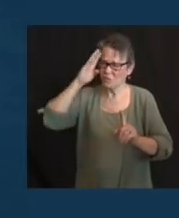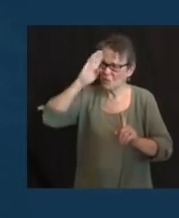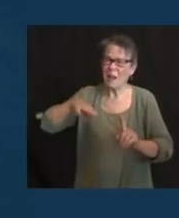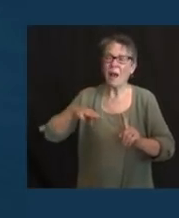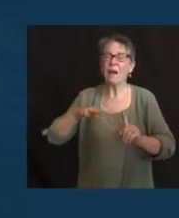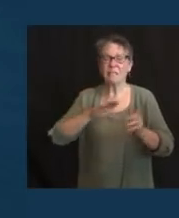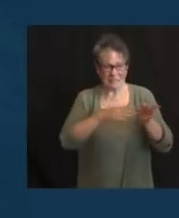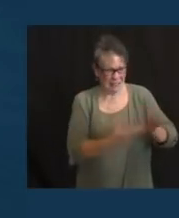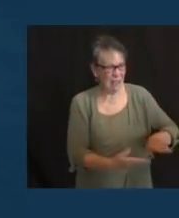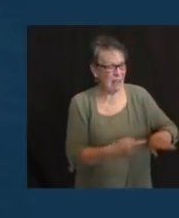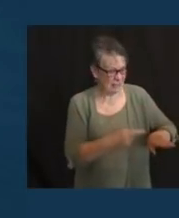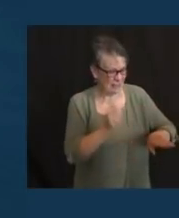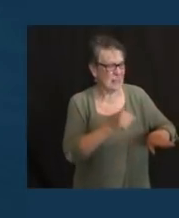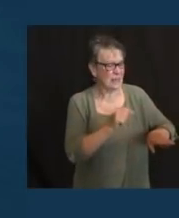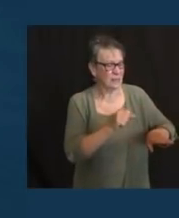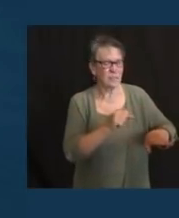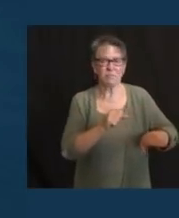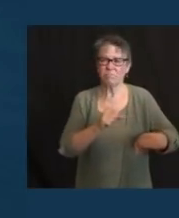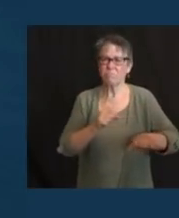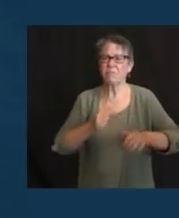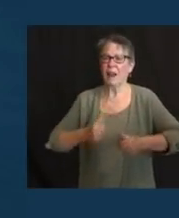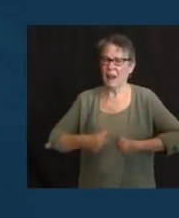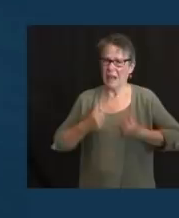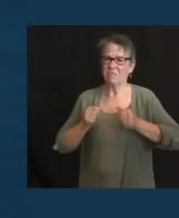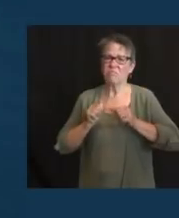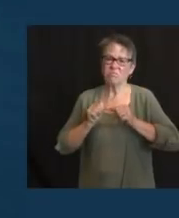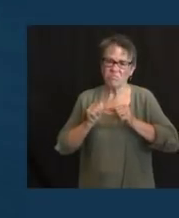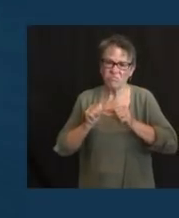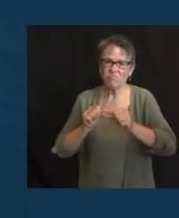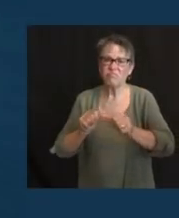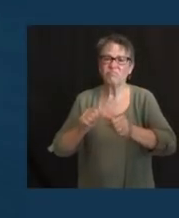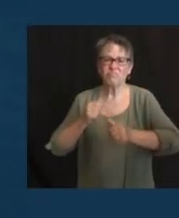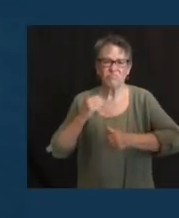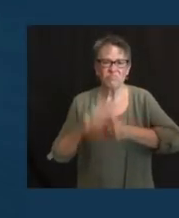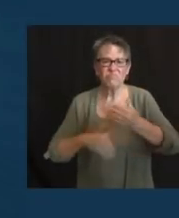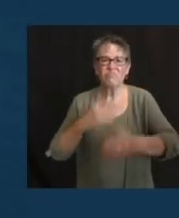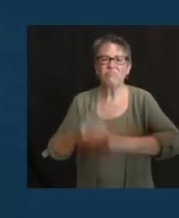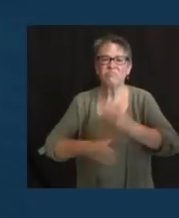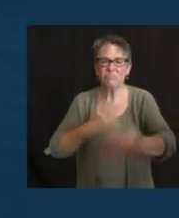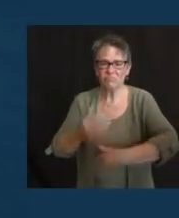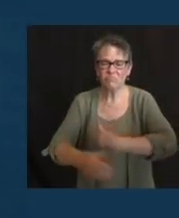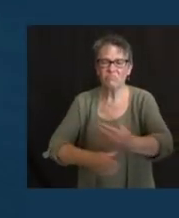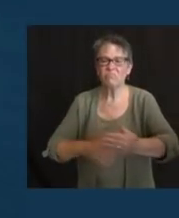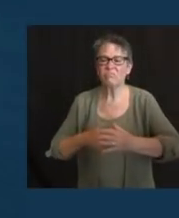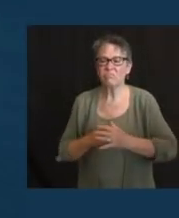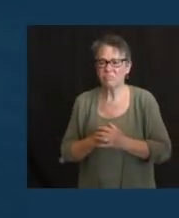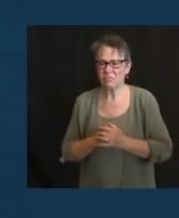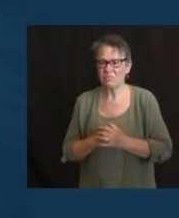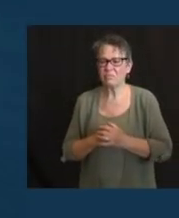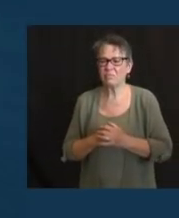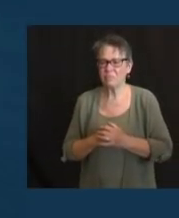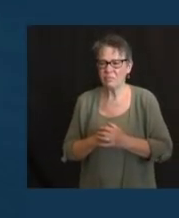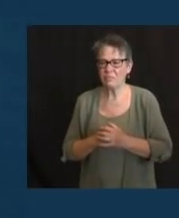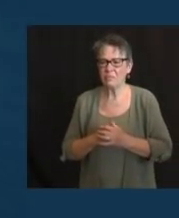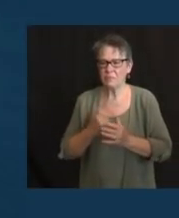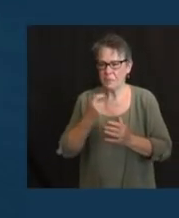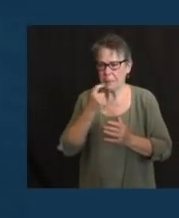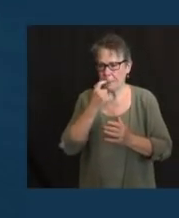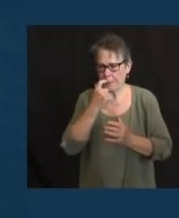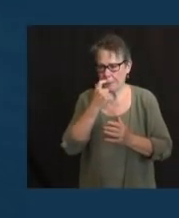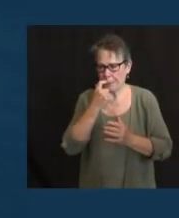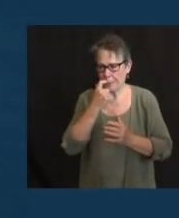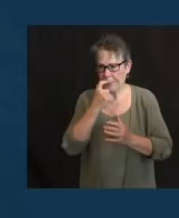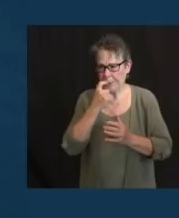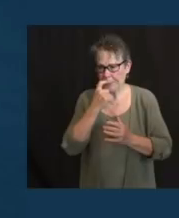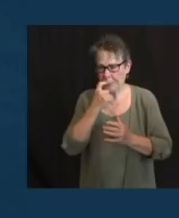alphas popping up all over the state. And Tammy and I want to give a shout out to Mayor Hector Laura of Passaic